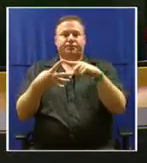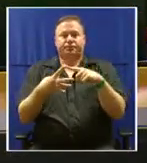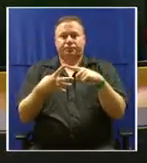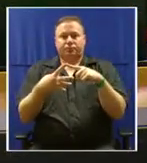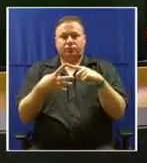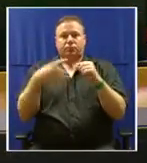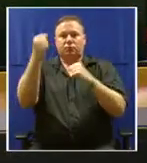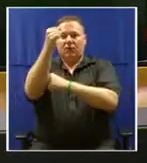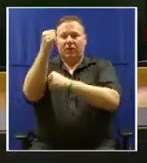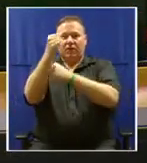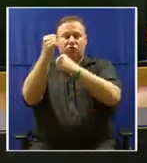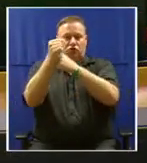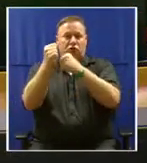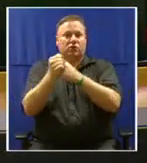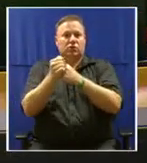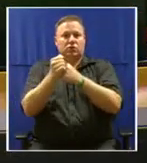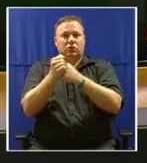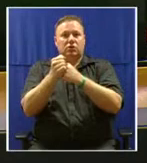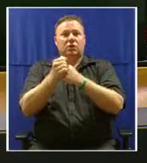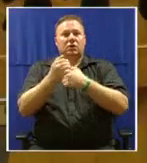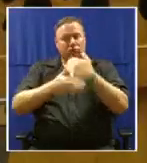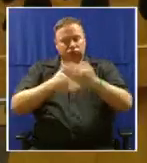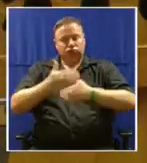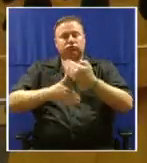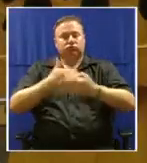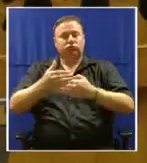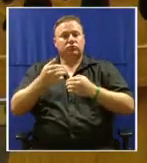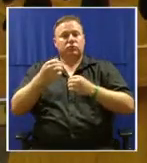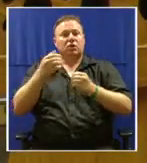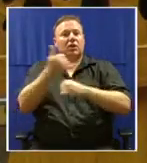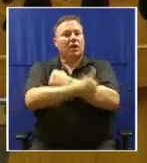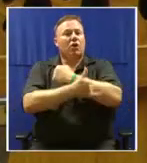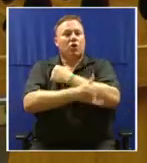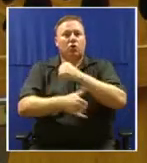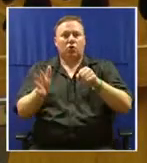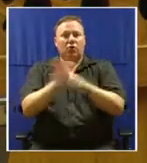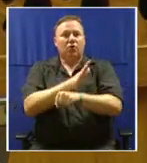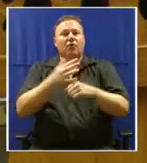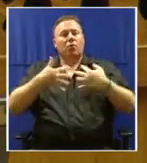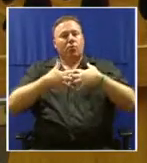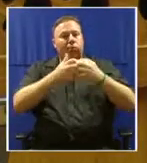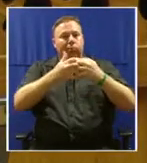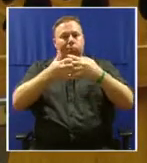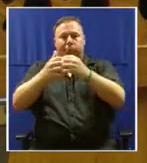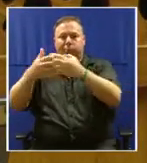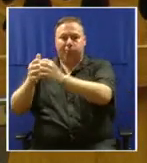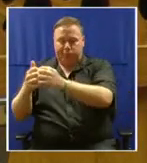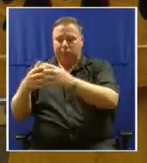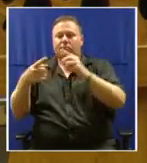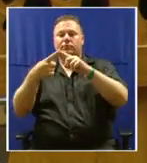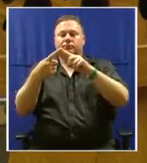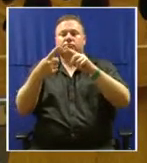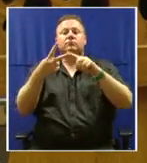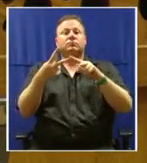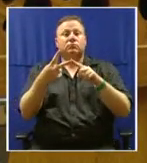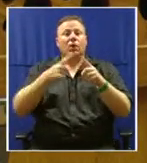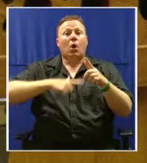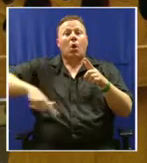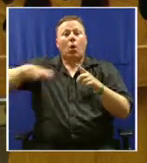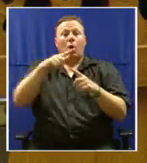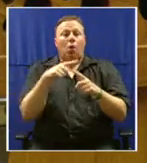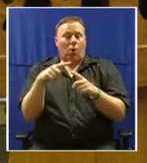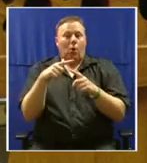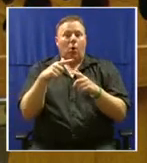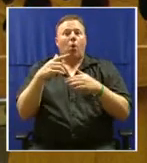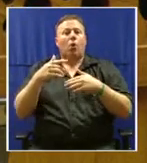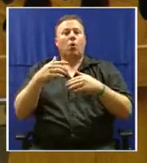of infrastructure throughout the country, a massive increase in local production,